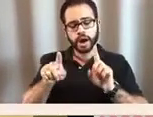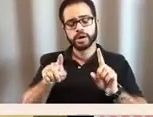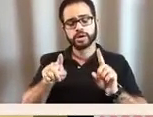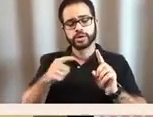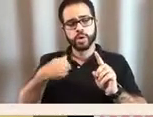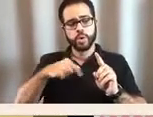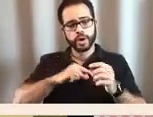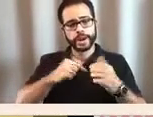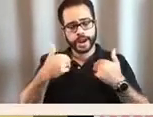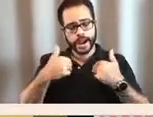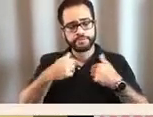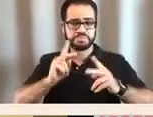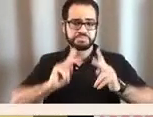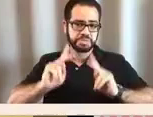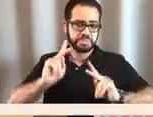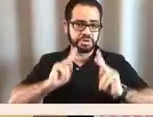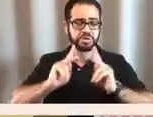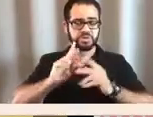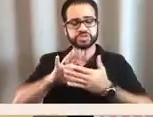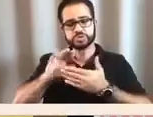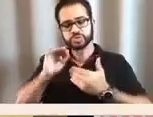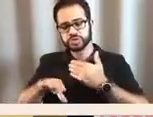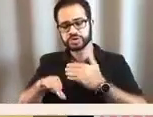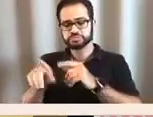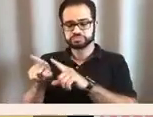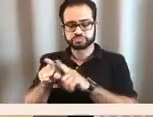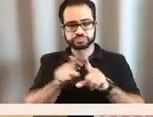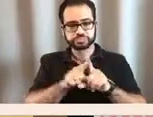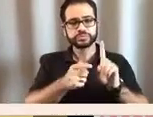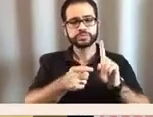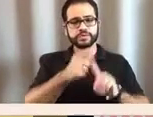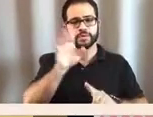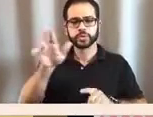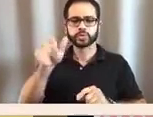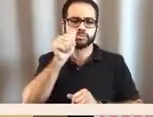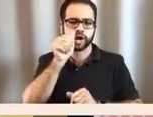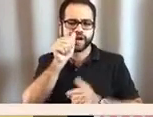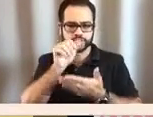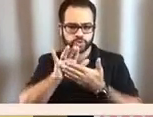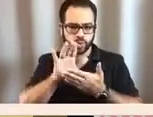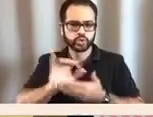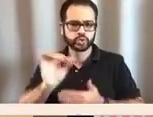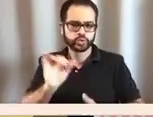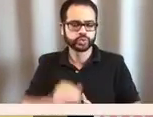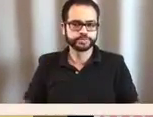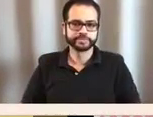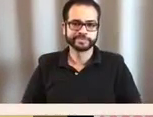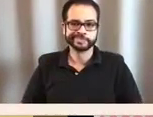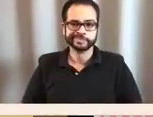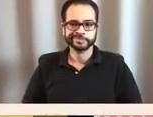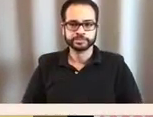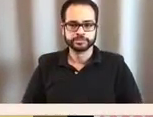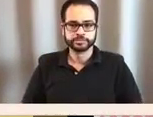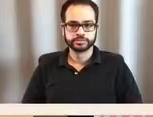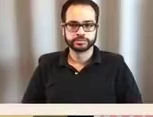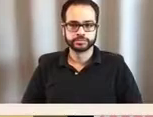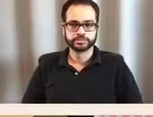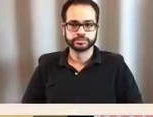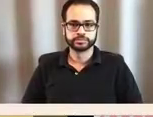people, students who are also coming from those private settings as well.